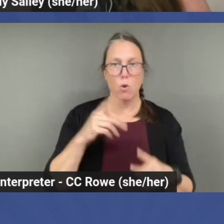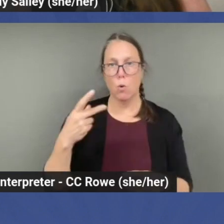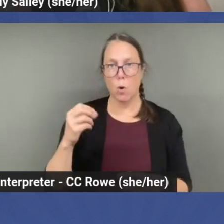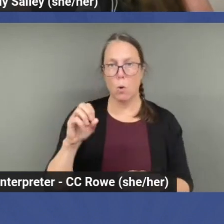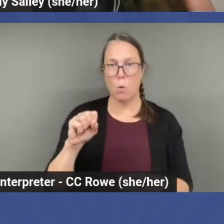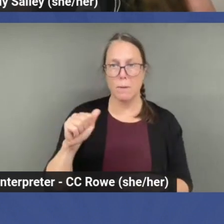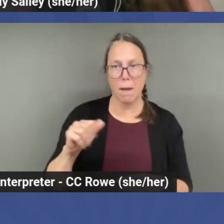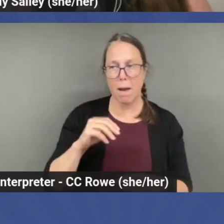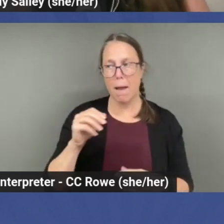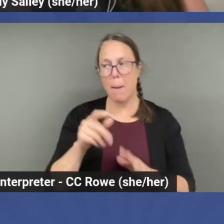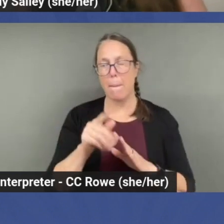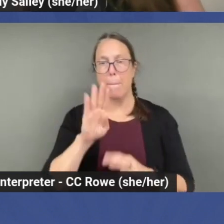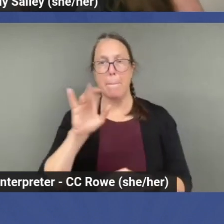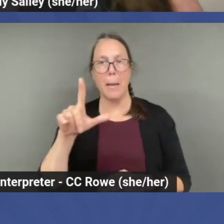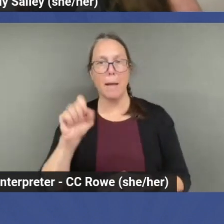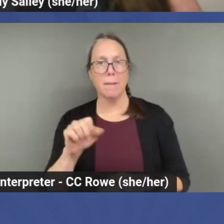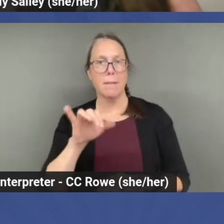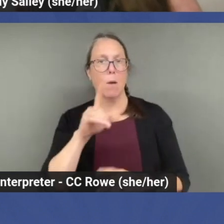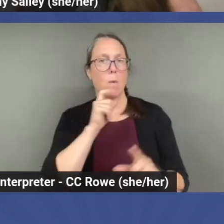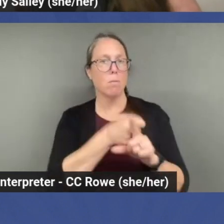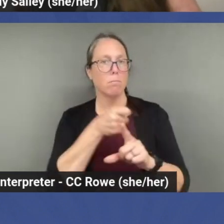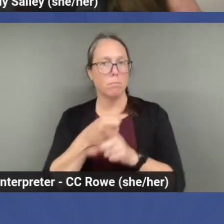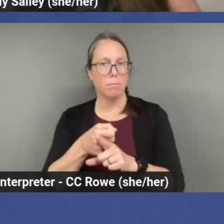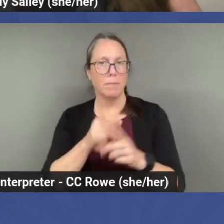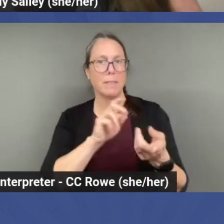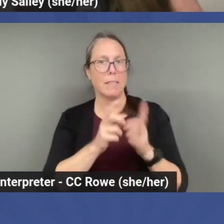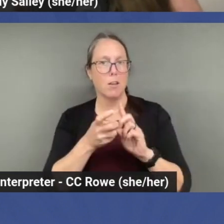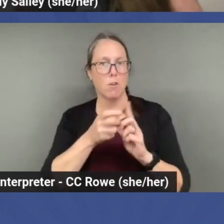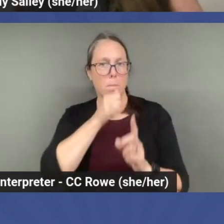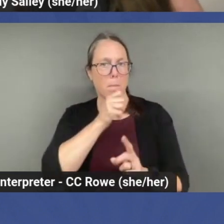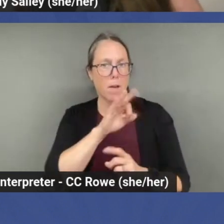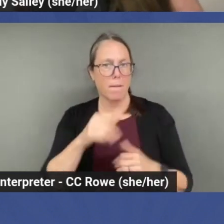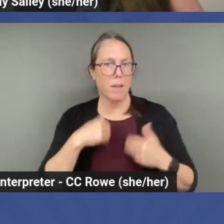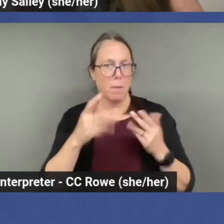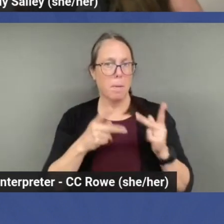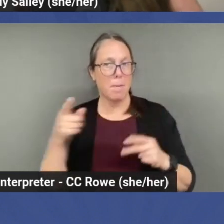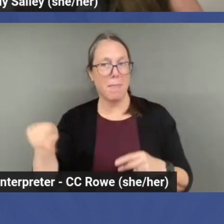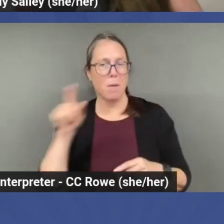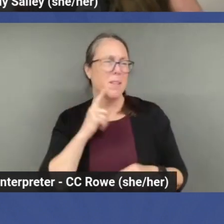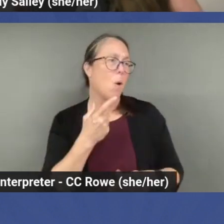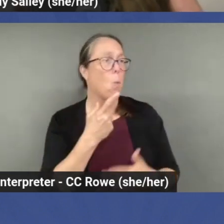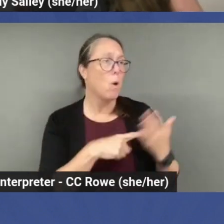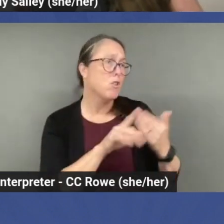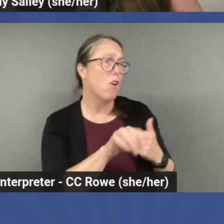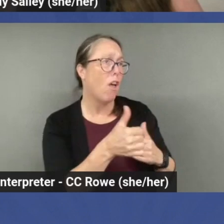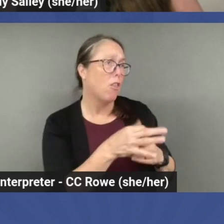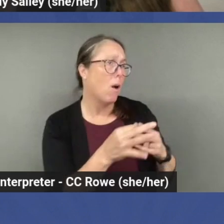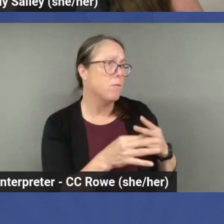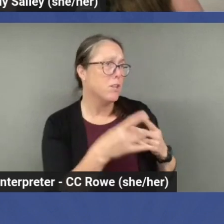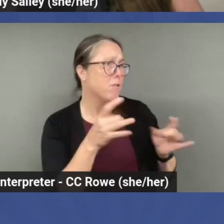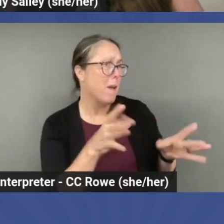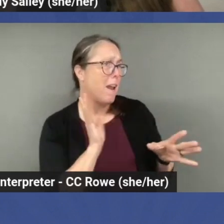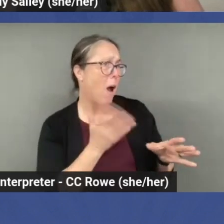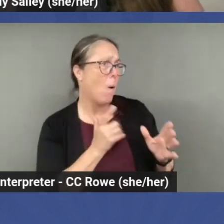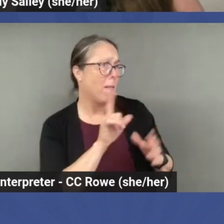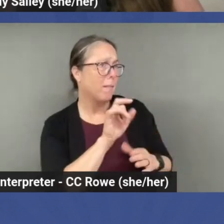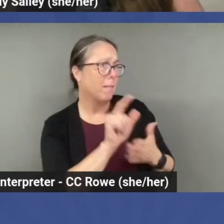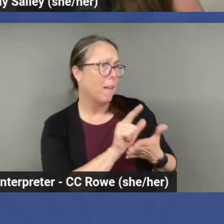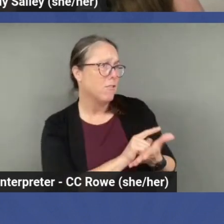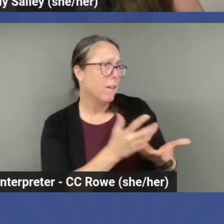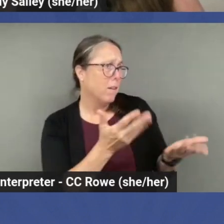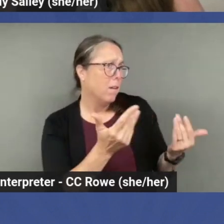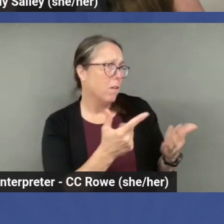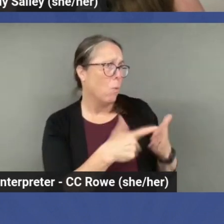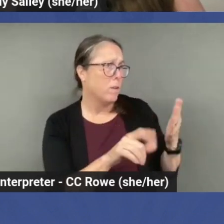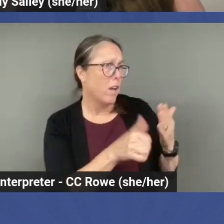of bills that impact the digital privacy of young people, they're like, what's your other option then? What's your other option? You hate all of our legislation. It's like, if